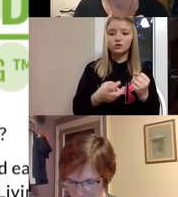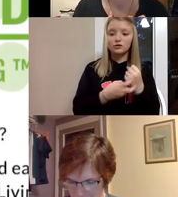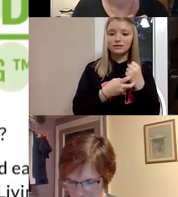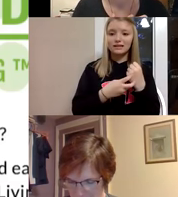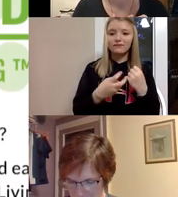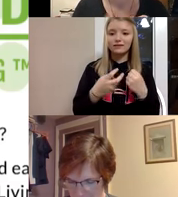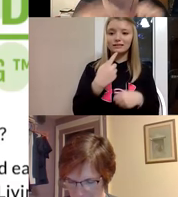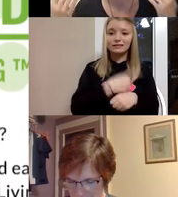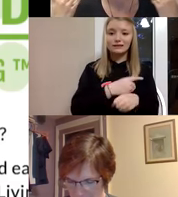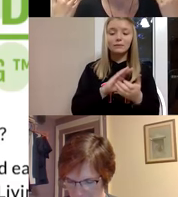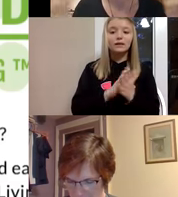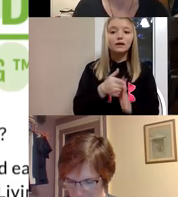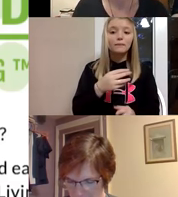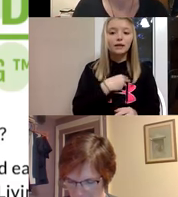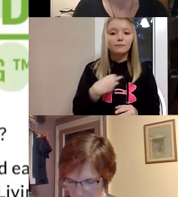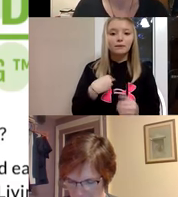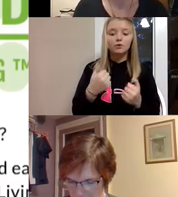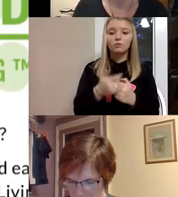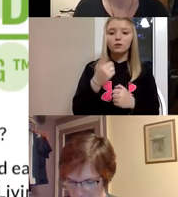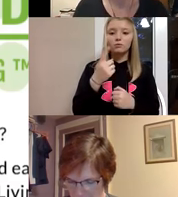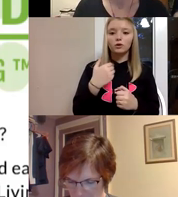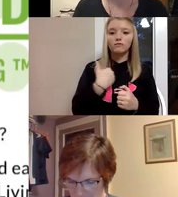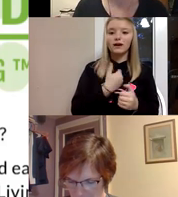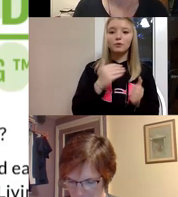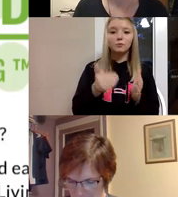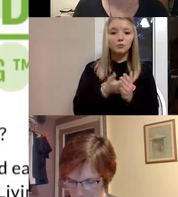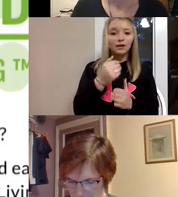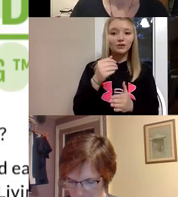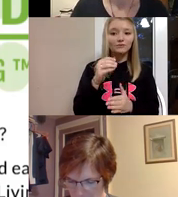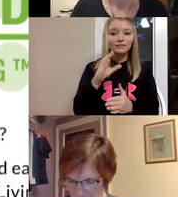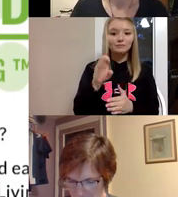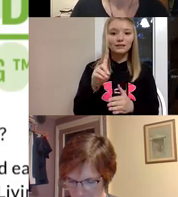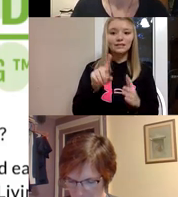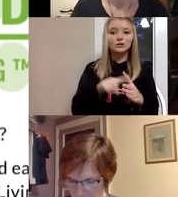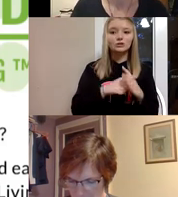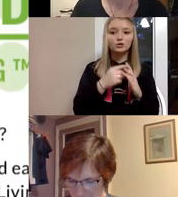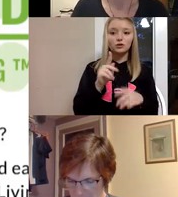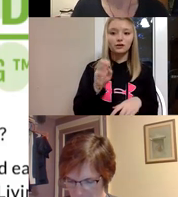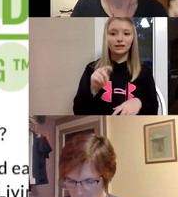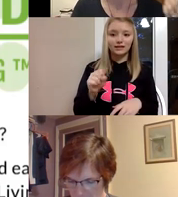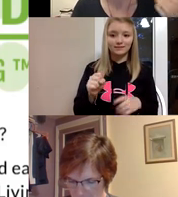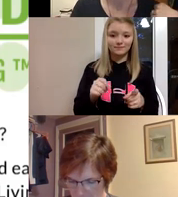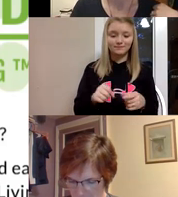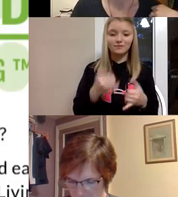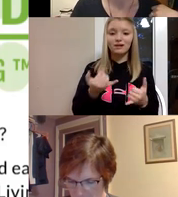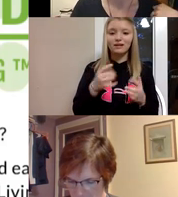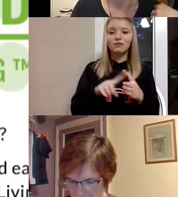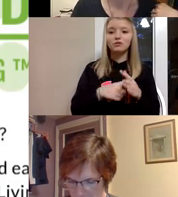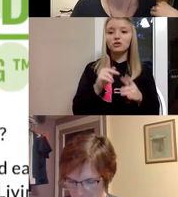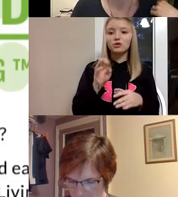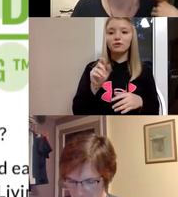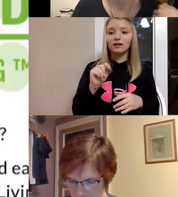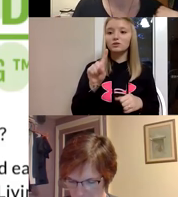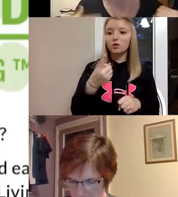member with one of our brand new CBD starter kits. So right now, the starter kit is only available to